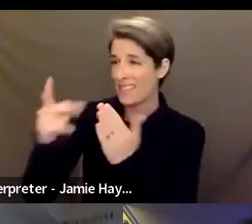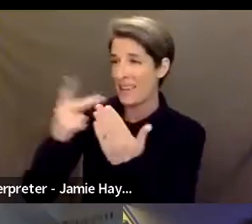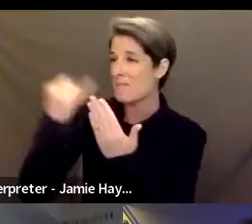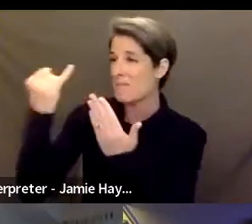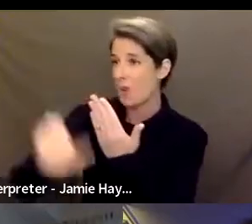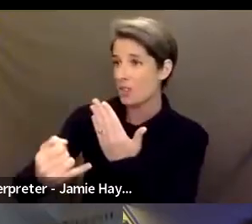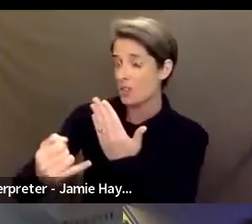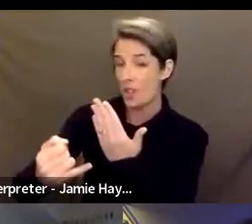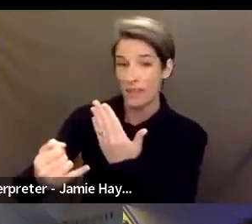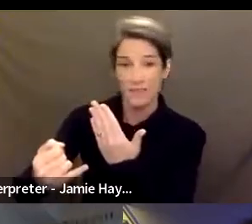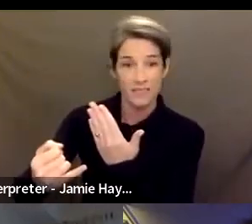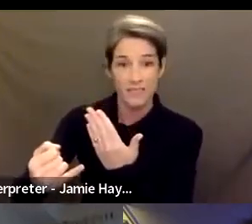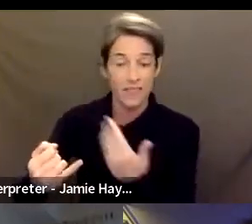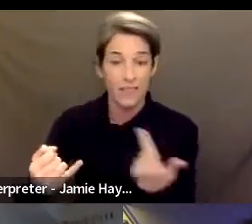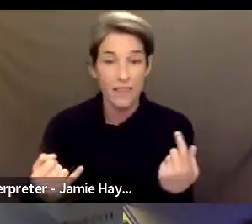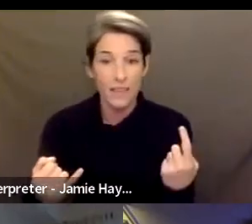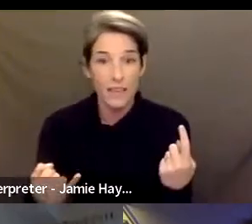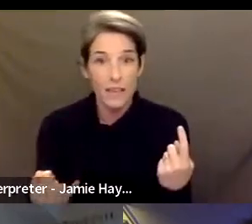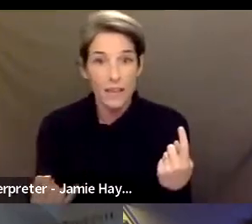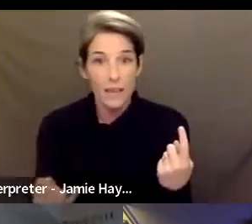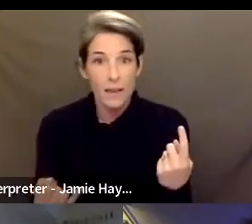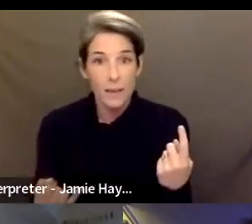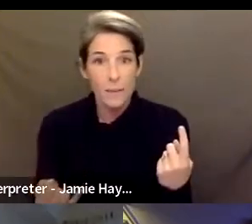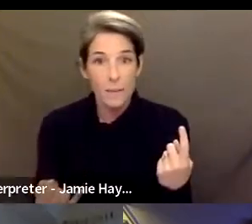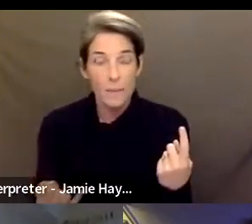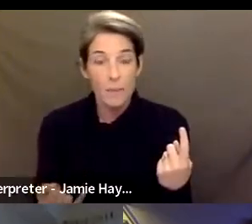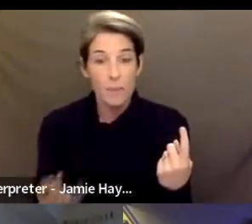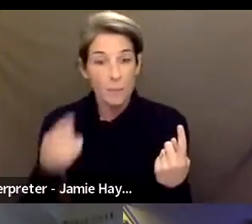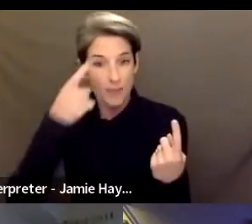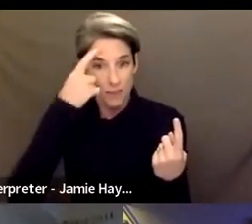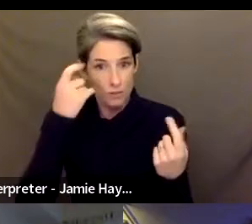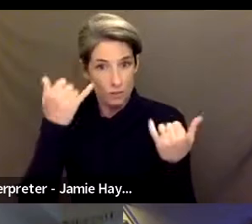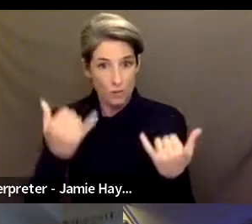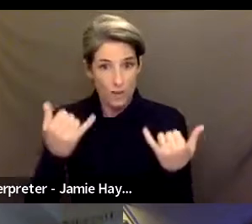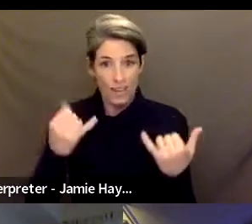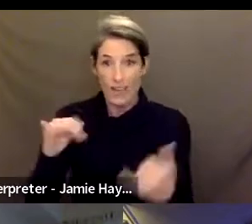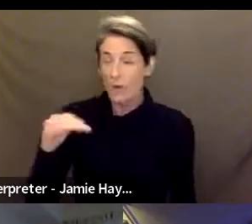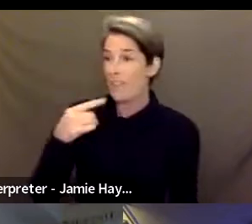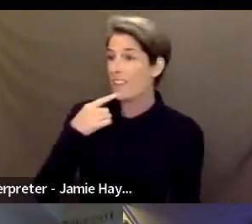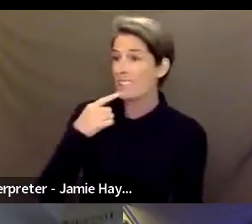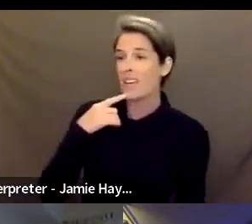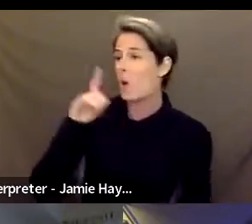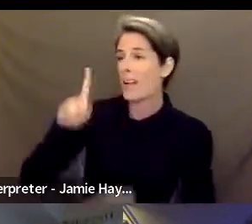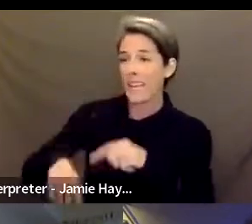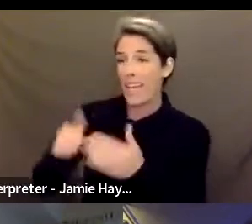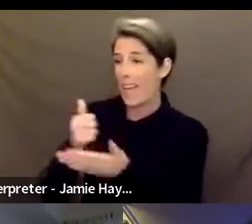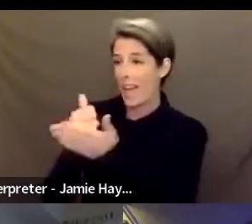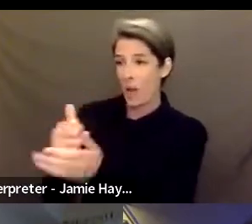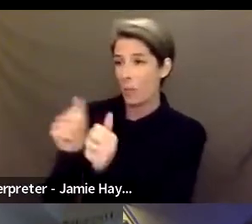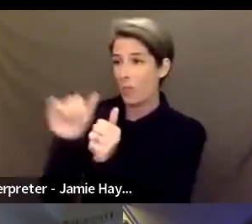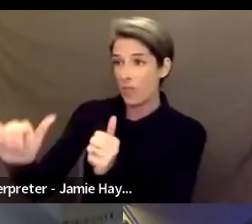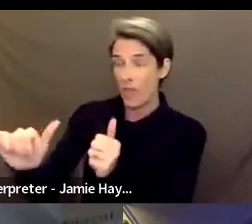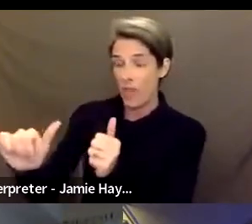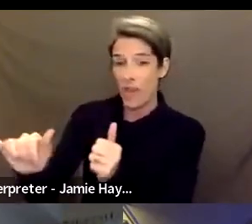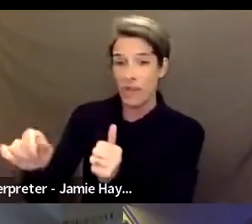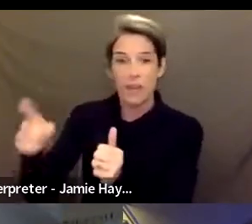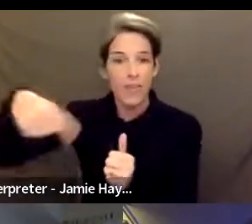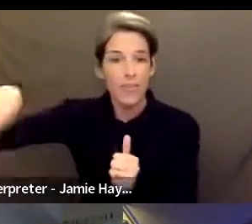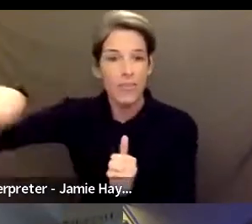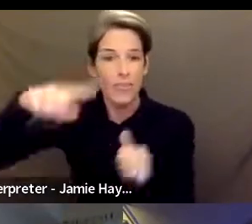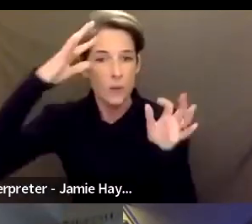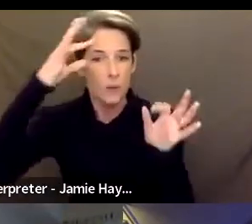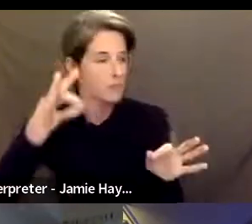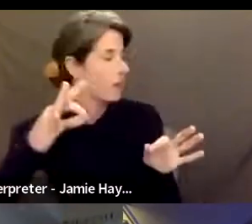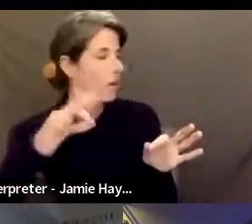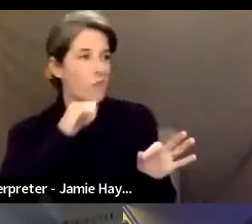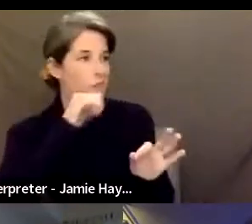can't help you cast that thing, that means they're not going to cast it with a disabled actor. They're going to put in another actor. And yes, that